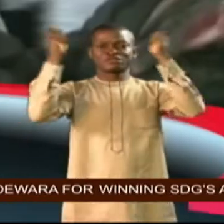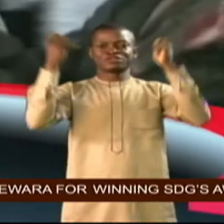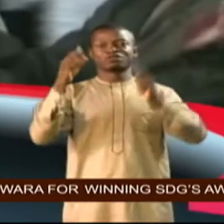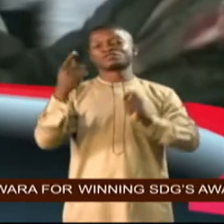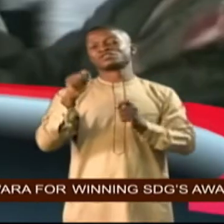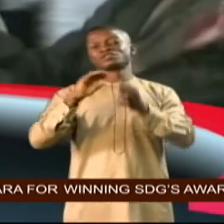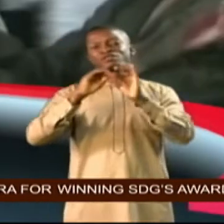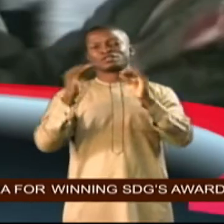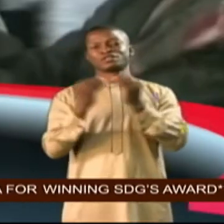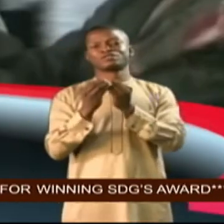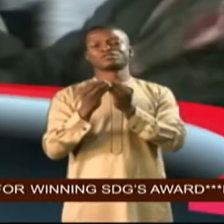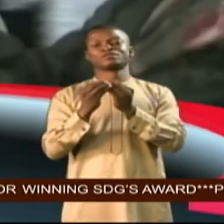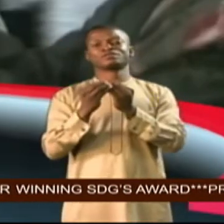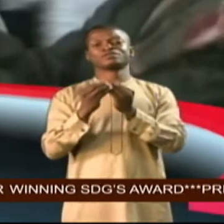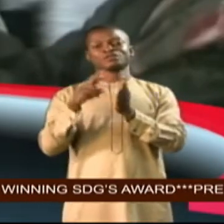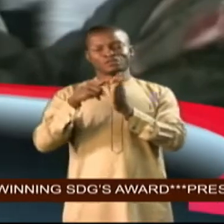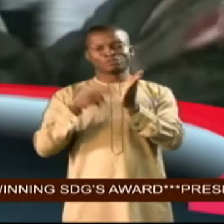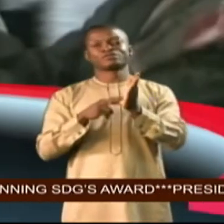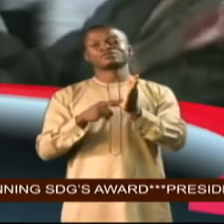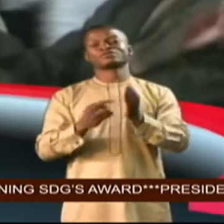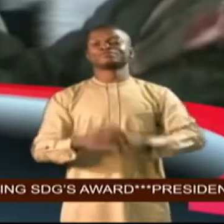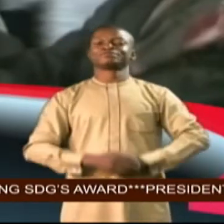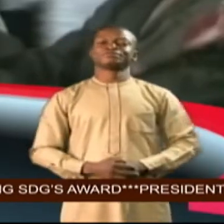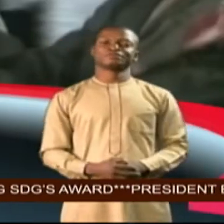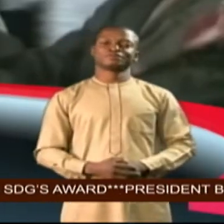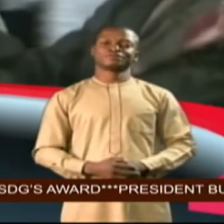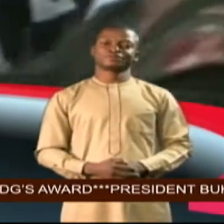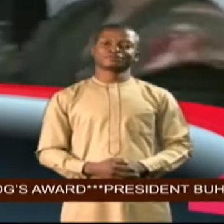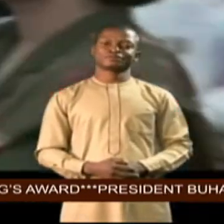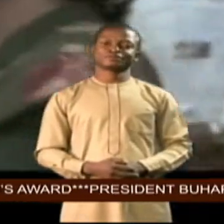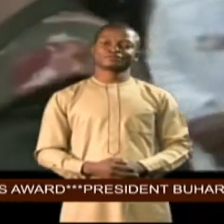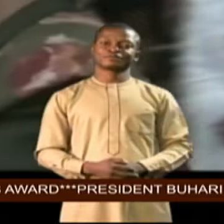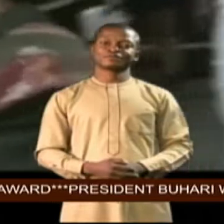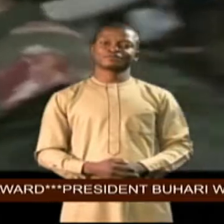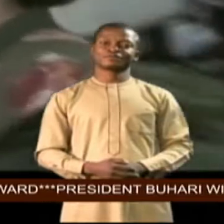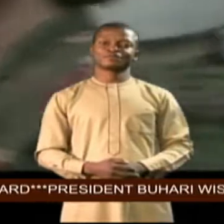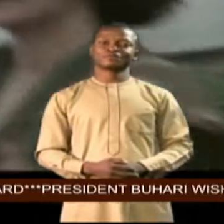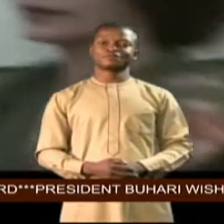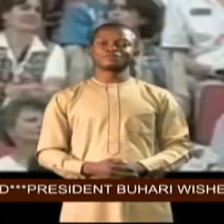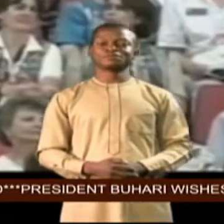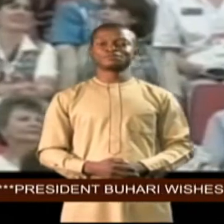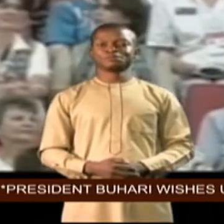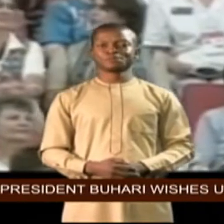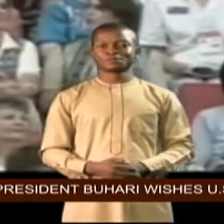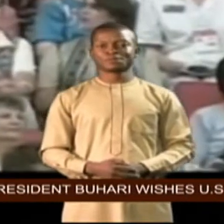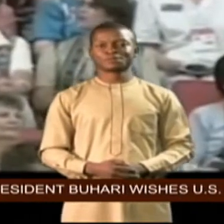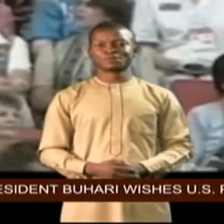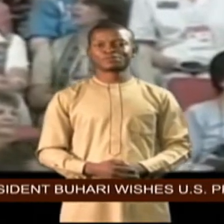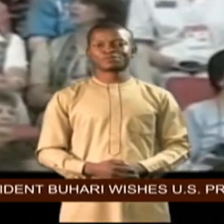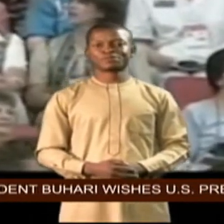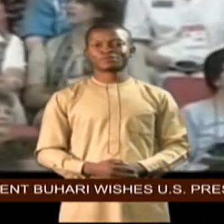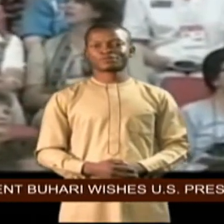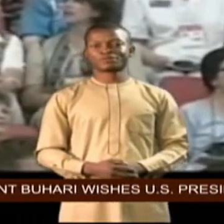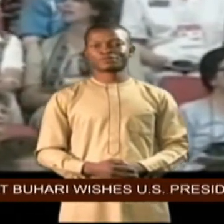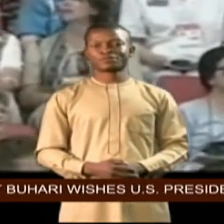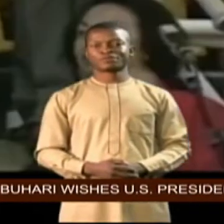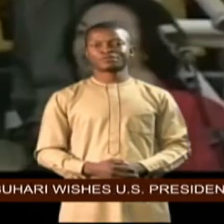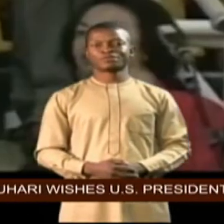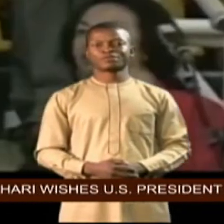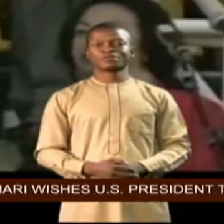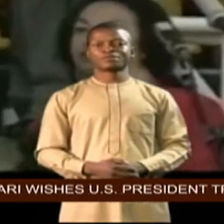organization. Adebola Brooks-Lynn Sunday reports. The NGO Forum on